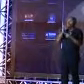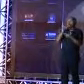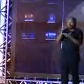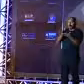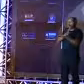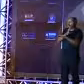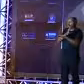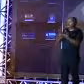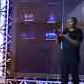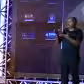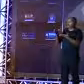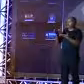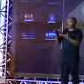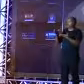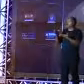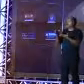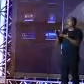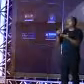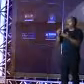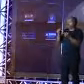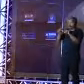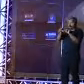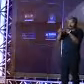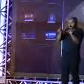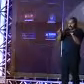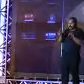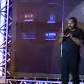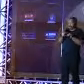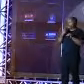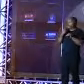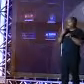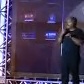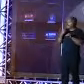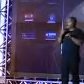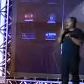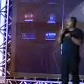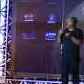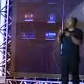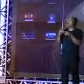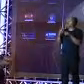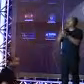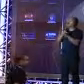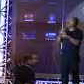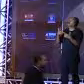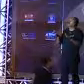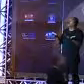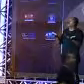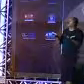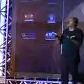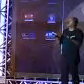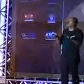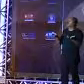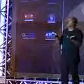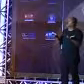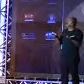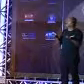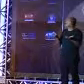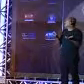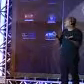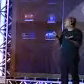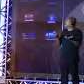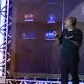runs through many countries in the world. It consists of the economic system,